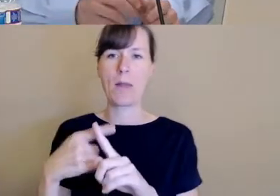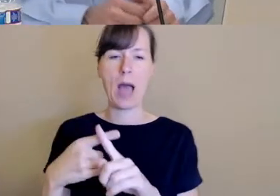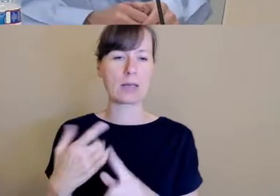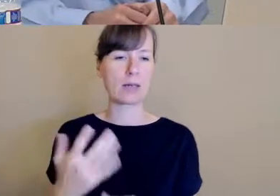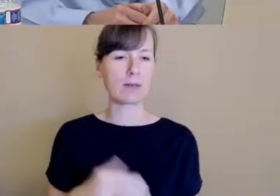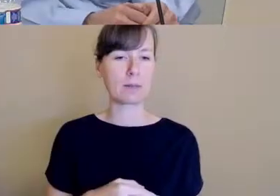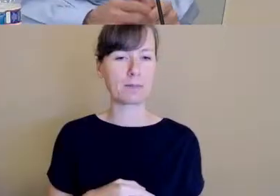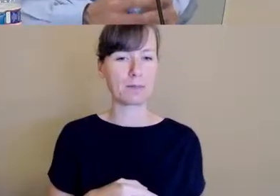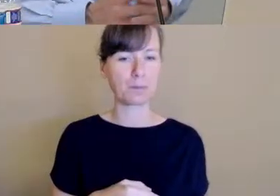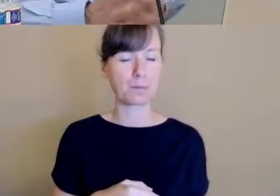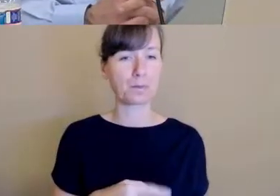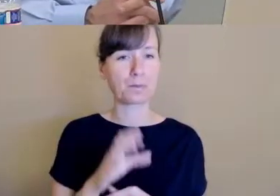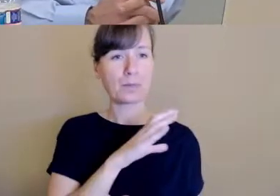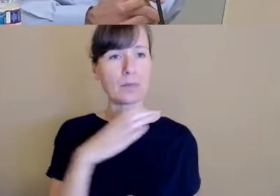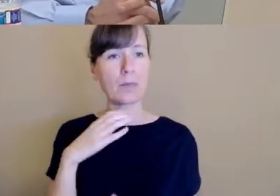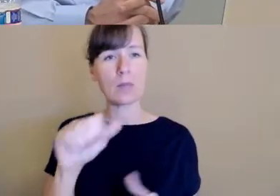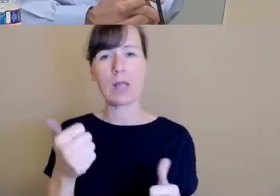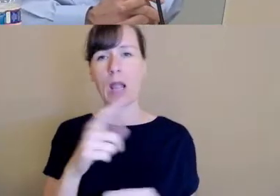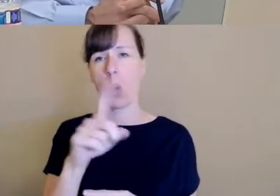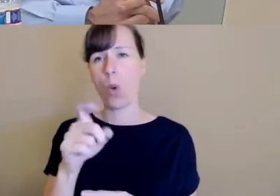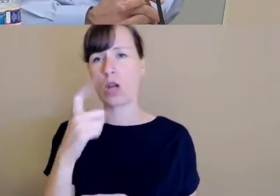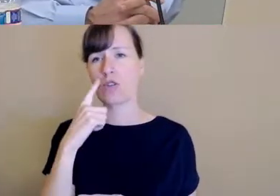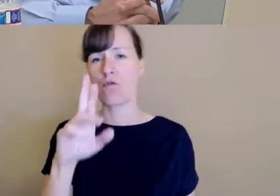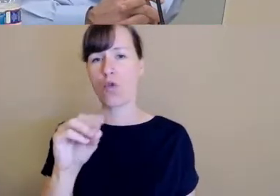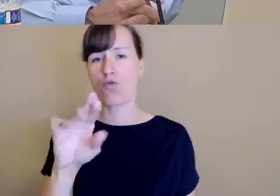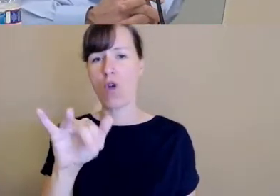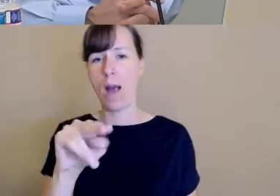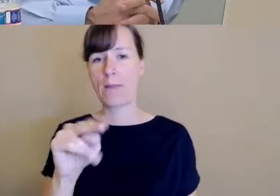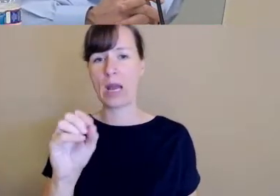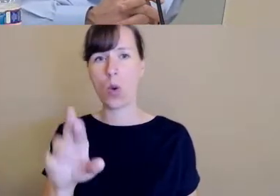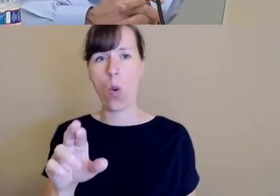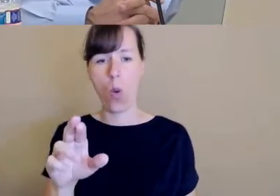any questions for Robin or Steve?